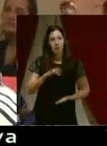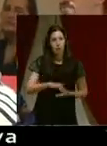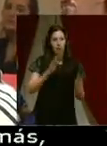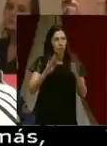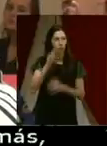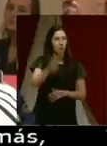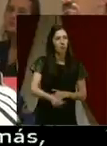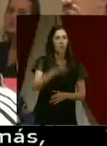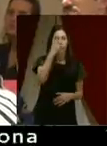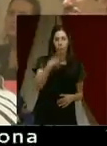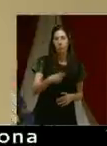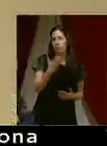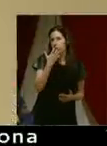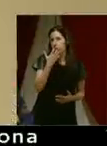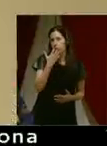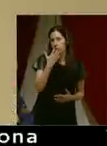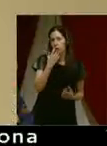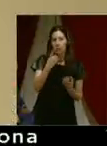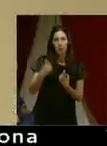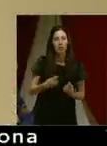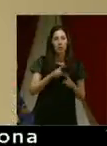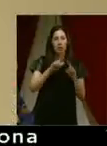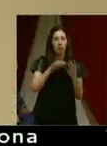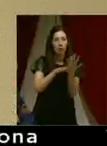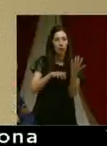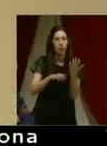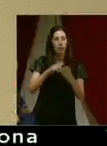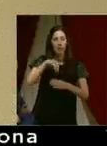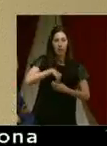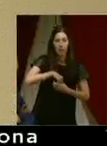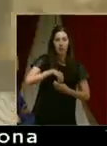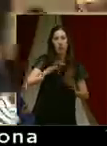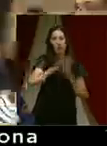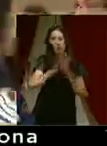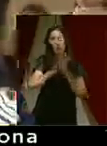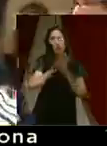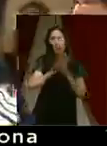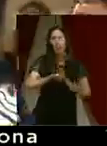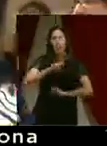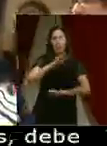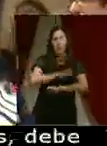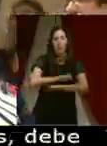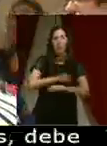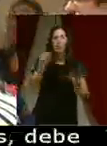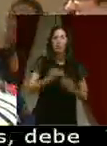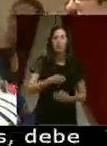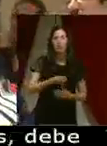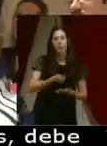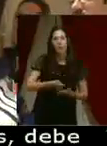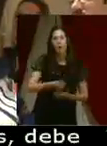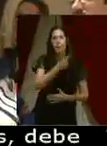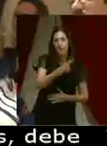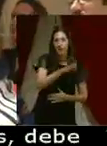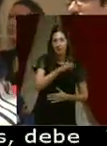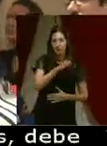more and more expensive, and there comes a moment that a blind person must pay $1,000